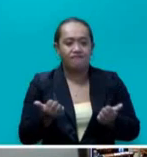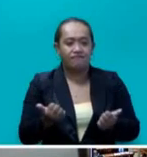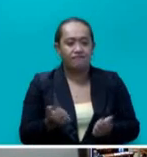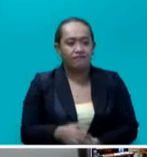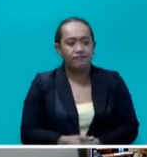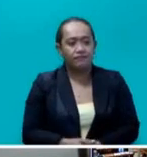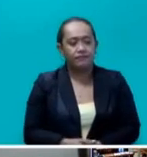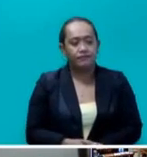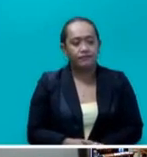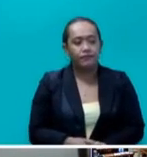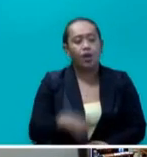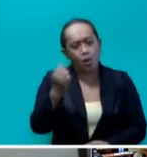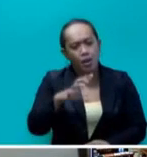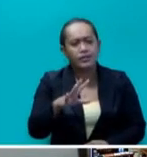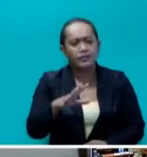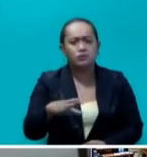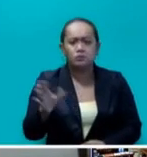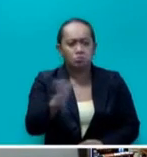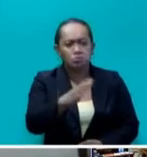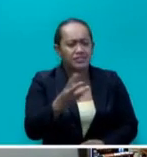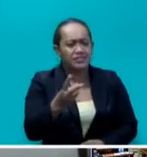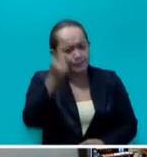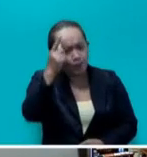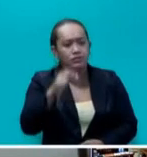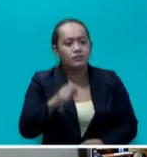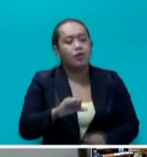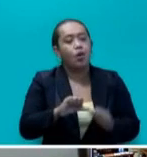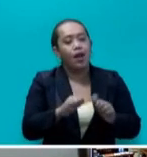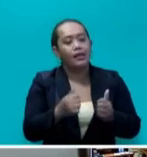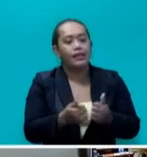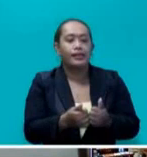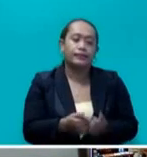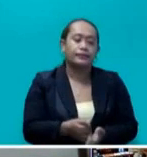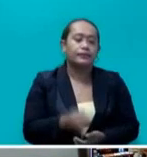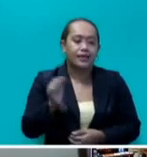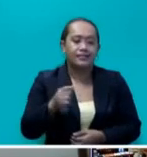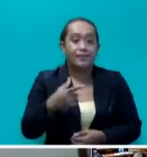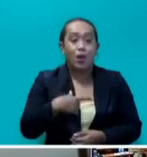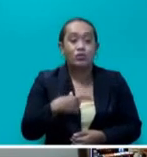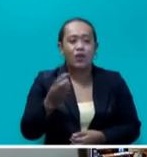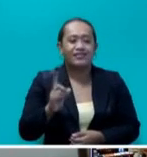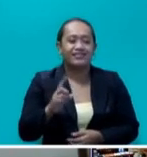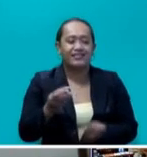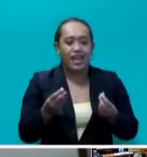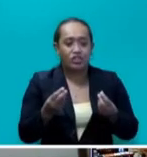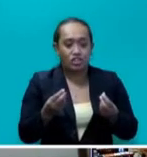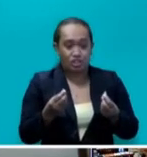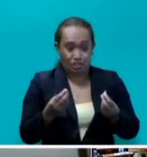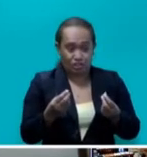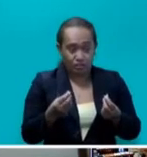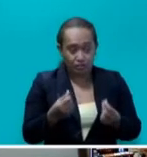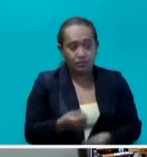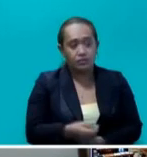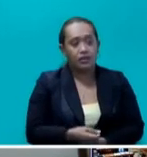met with satisfaction from the employers too, because at this point in time, the issue was cash flow, and the fact